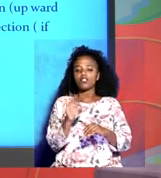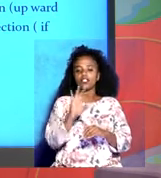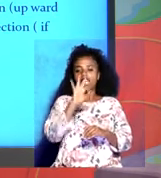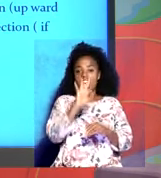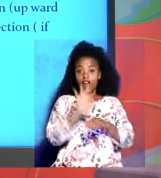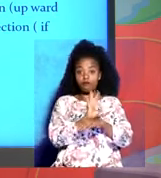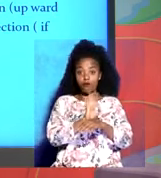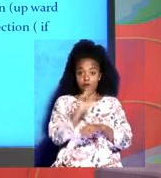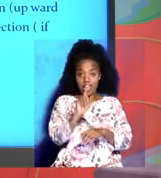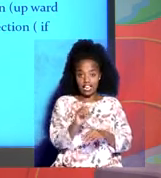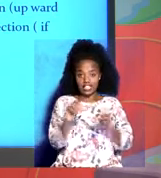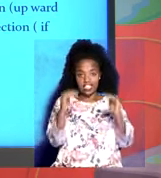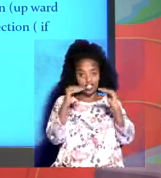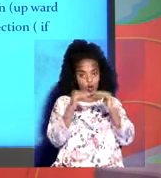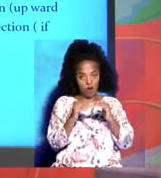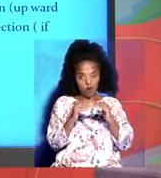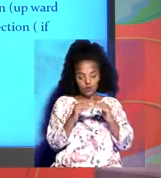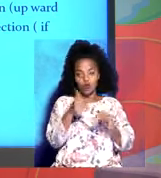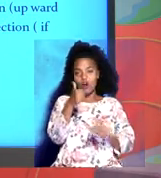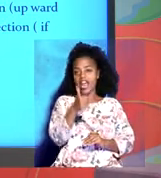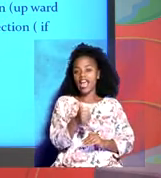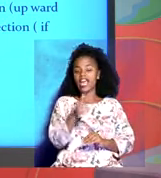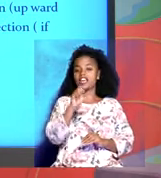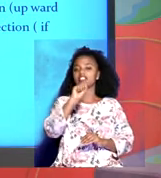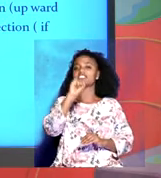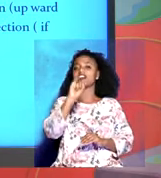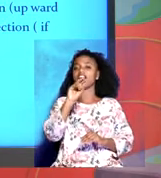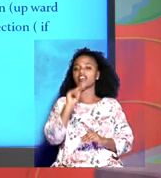of x is equals to a sine